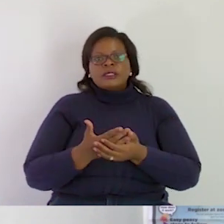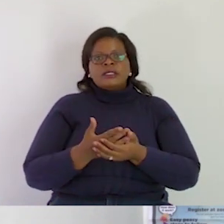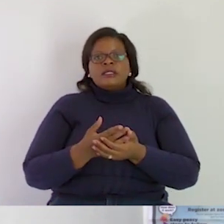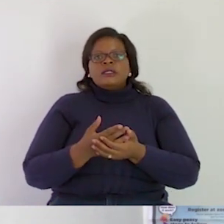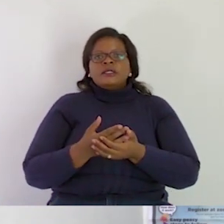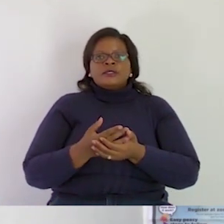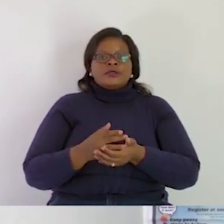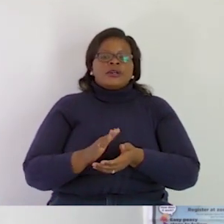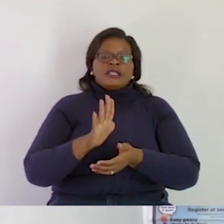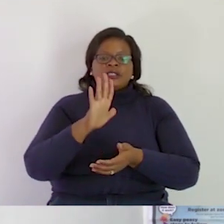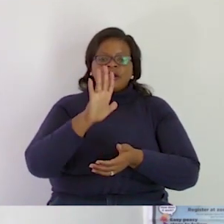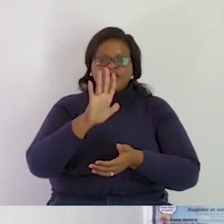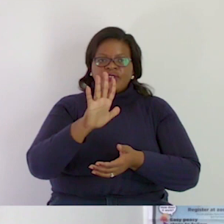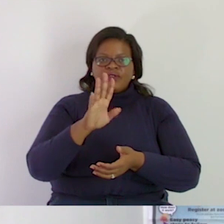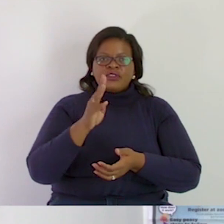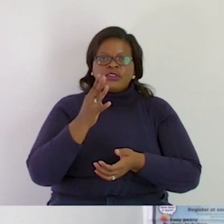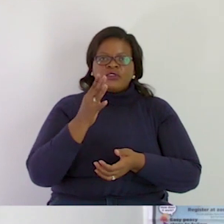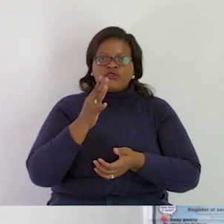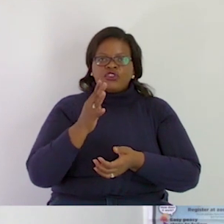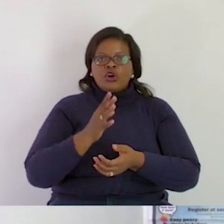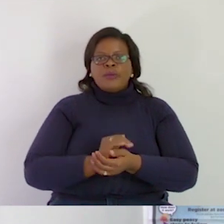it's 54.